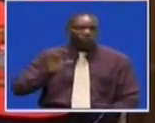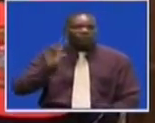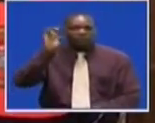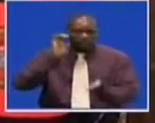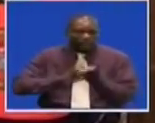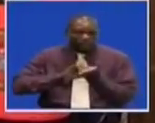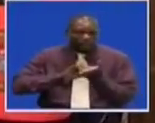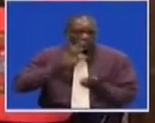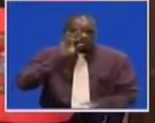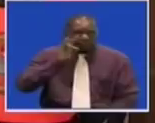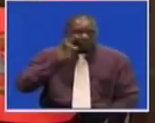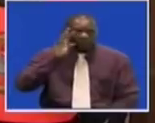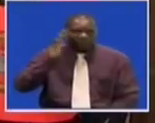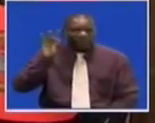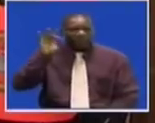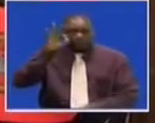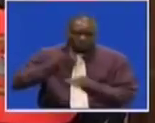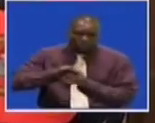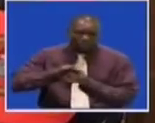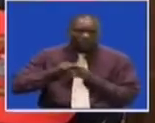7,768 votes. Total votes cast was